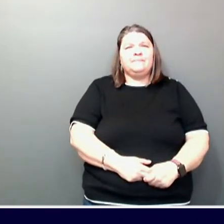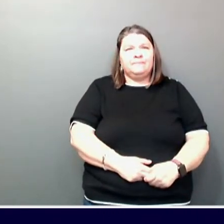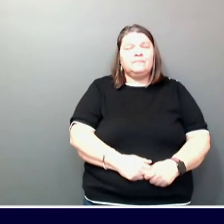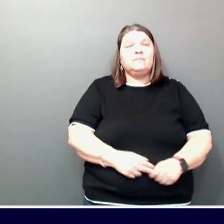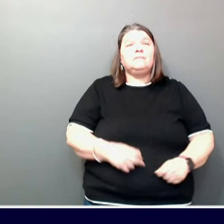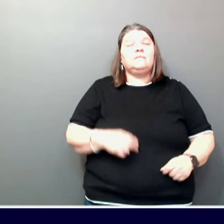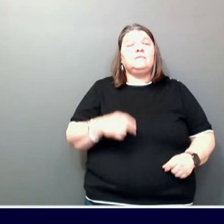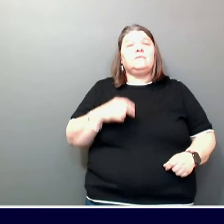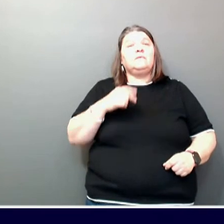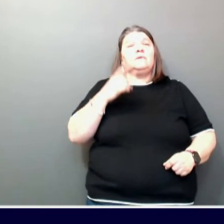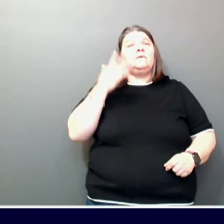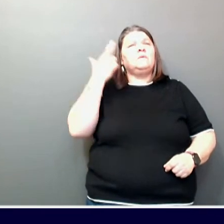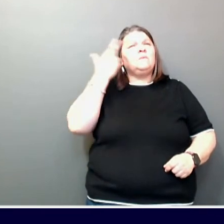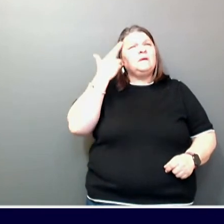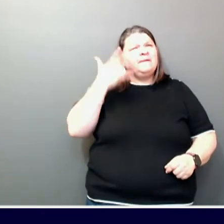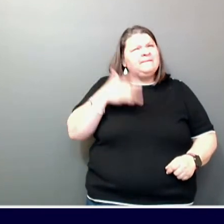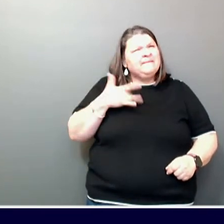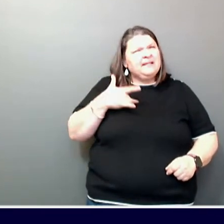site inadequate?